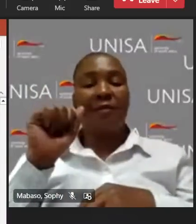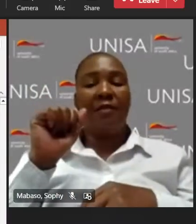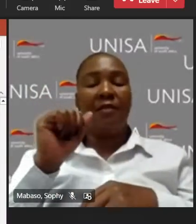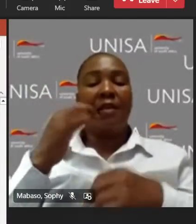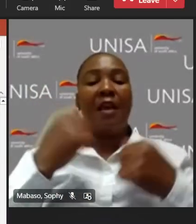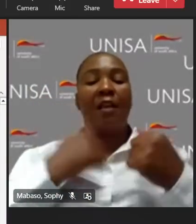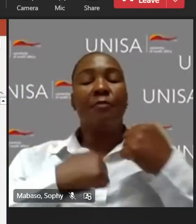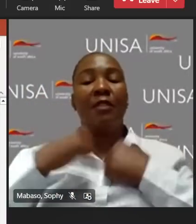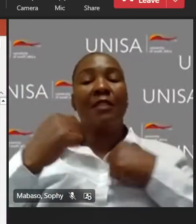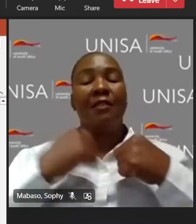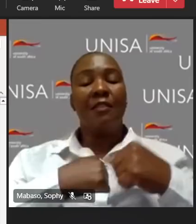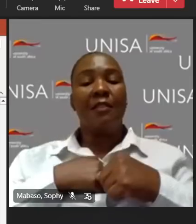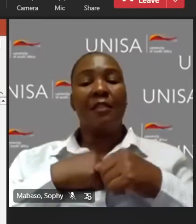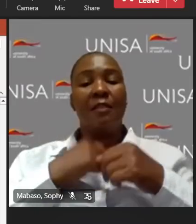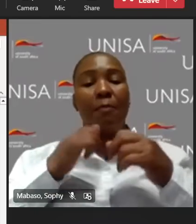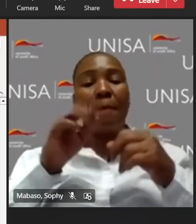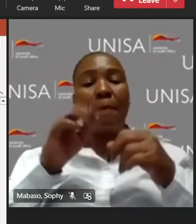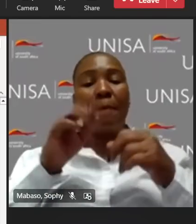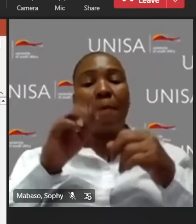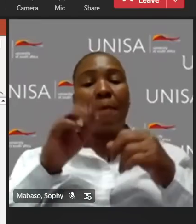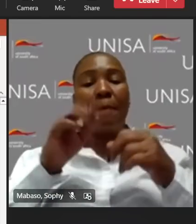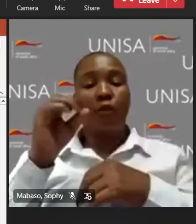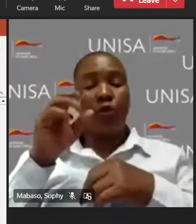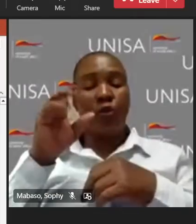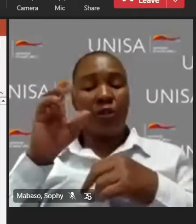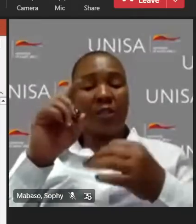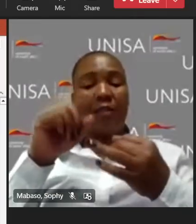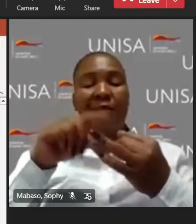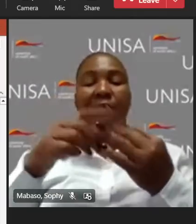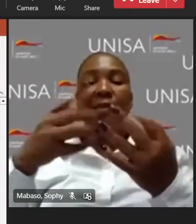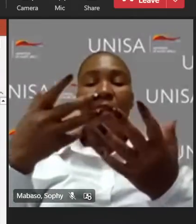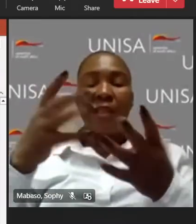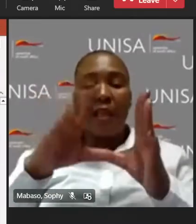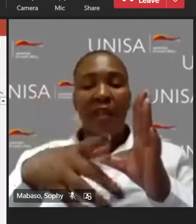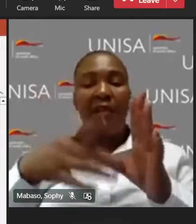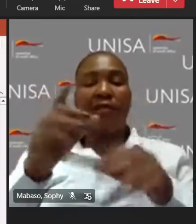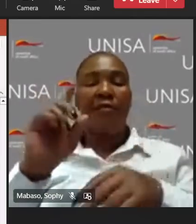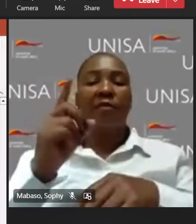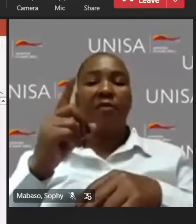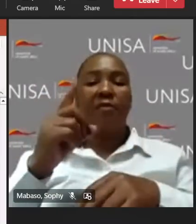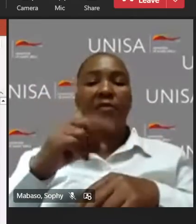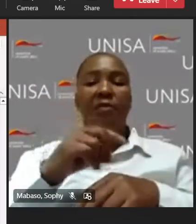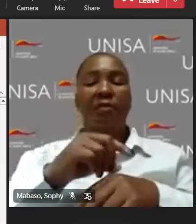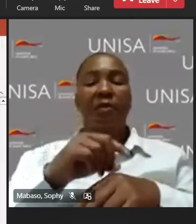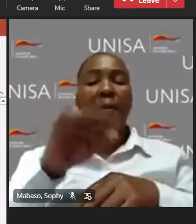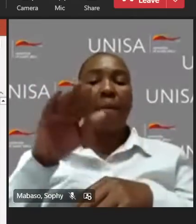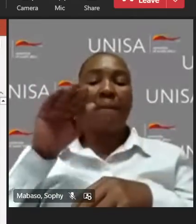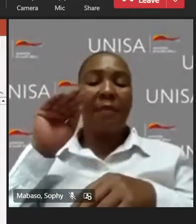admission method, payment method, and banking details,